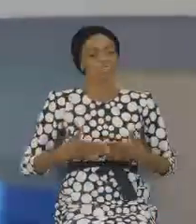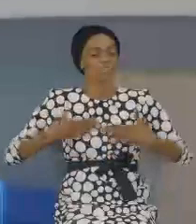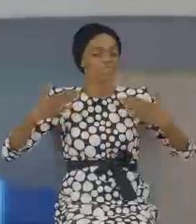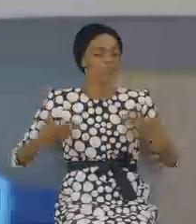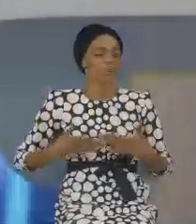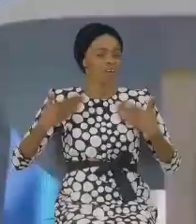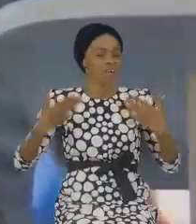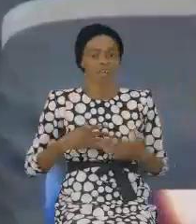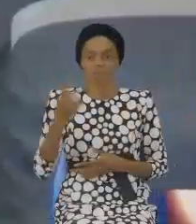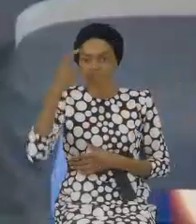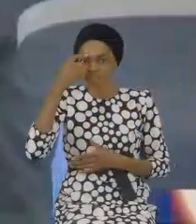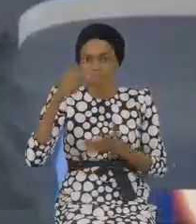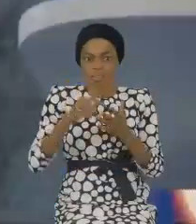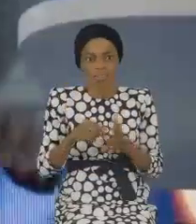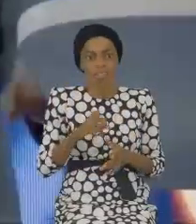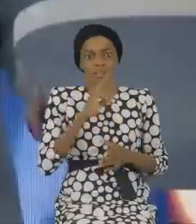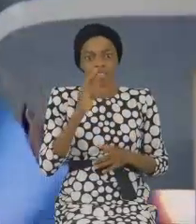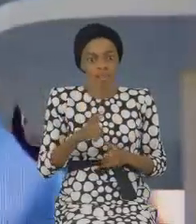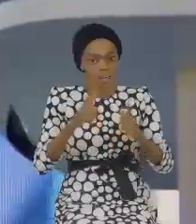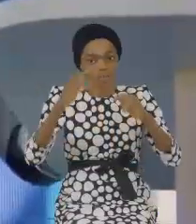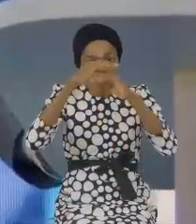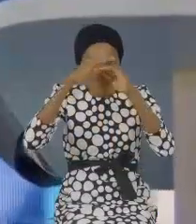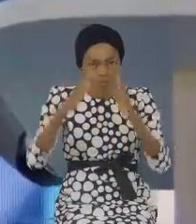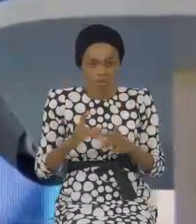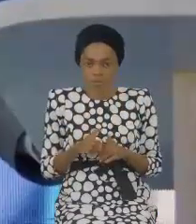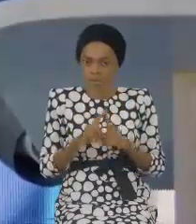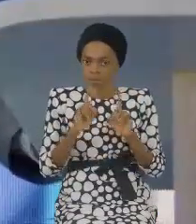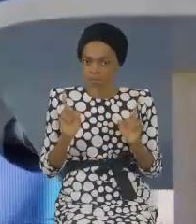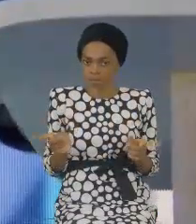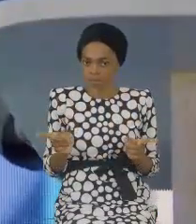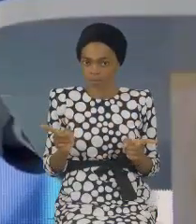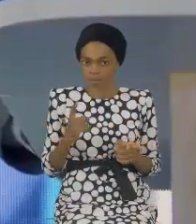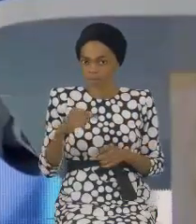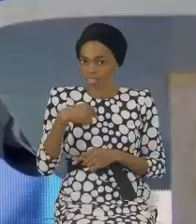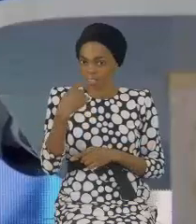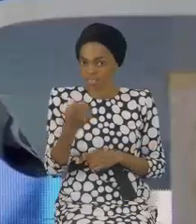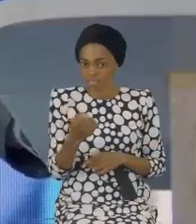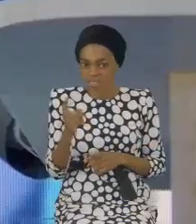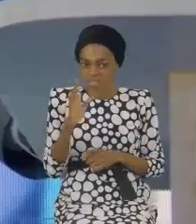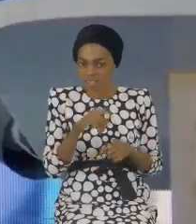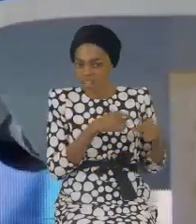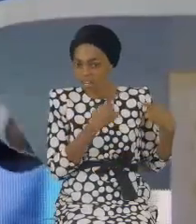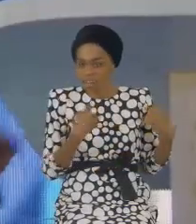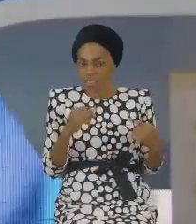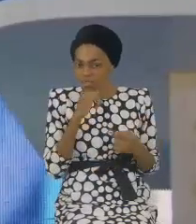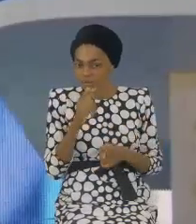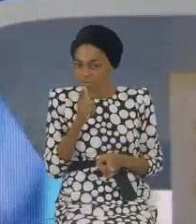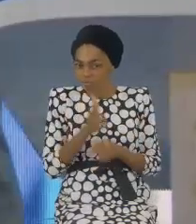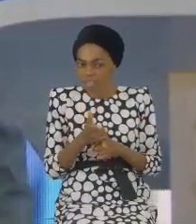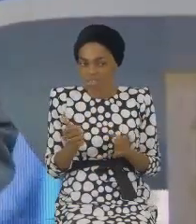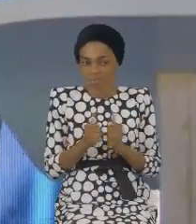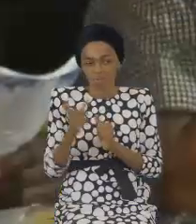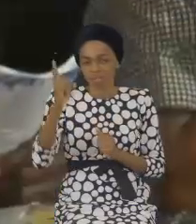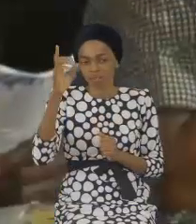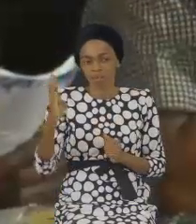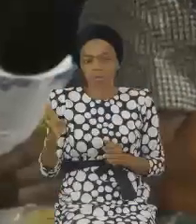that these are great worshippers, but it says their heart was not right with him, neither